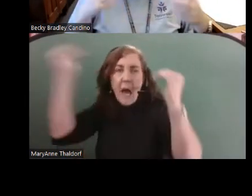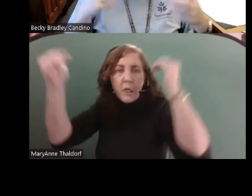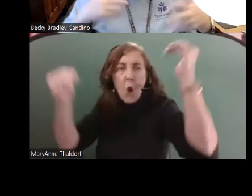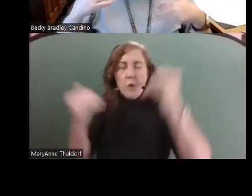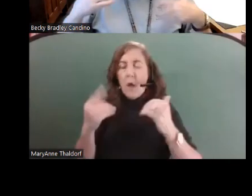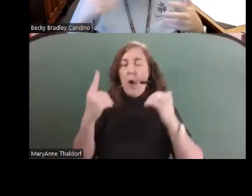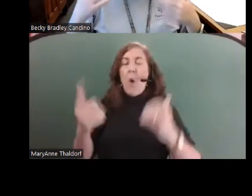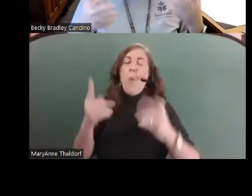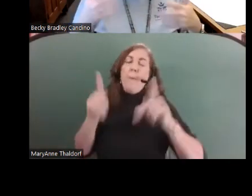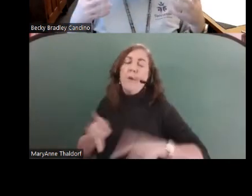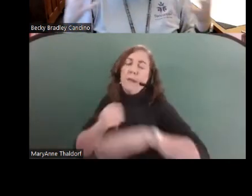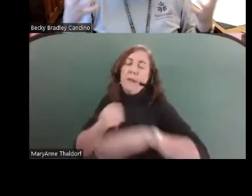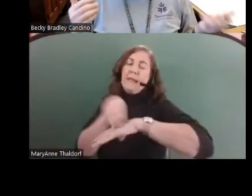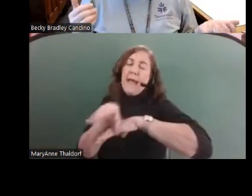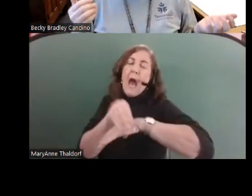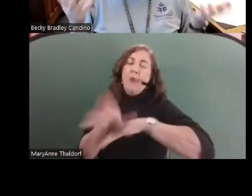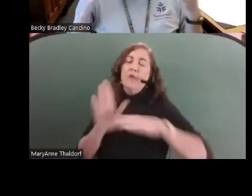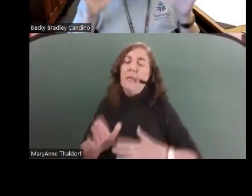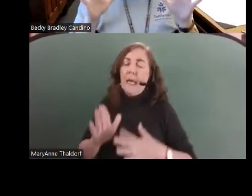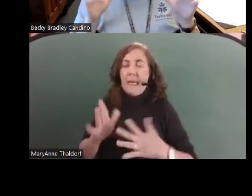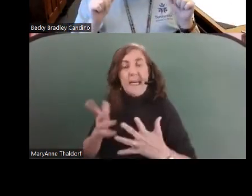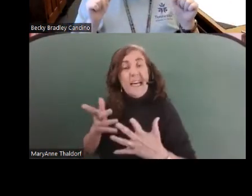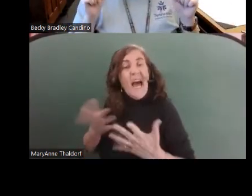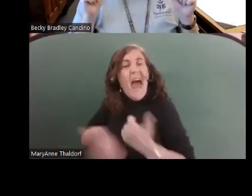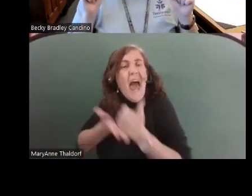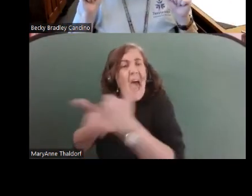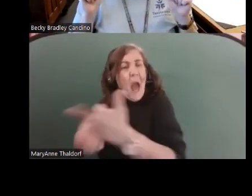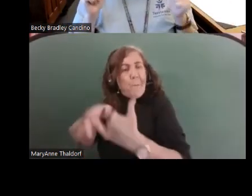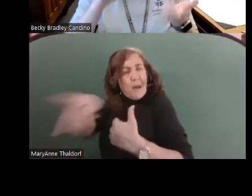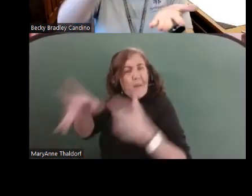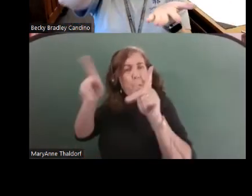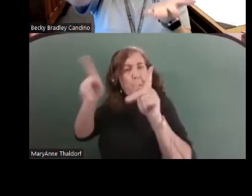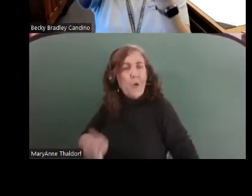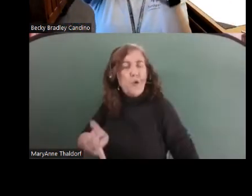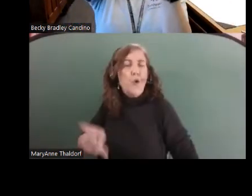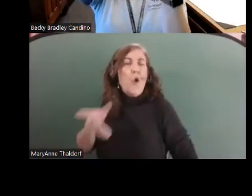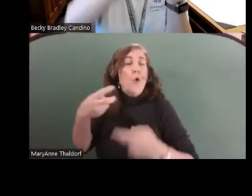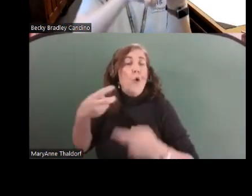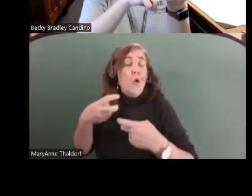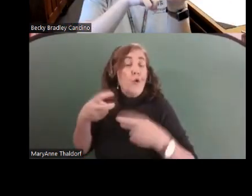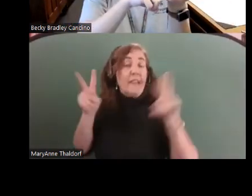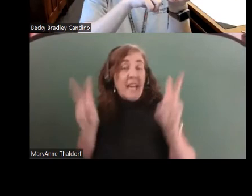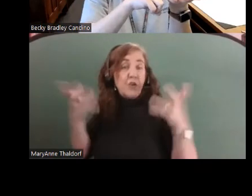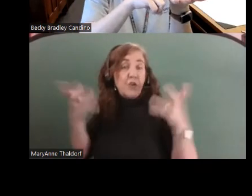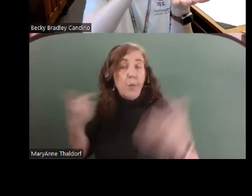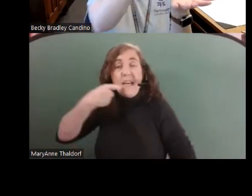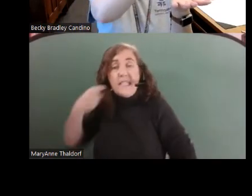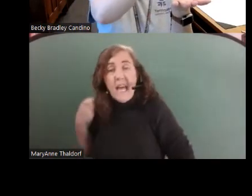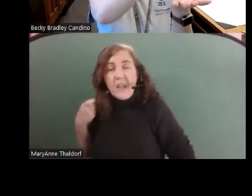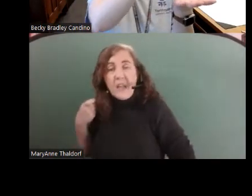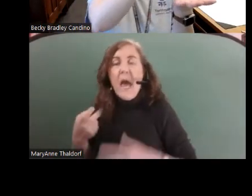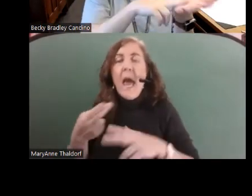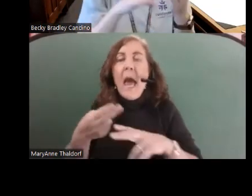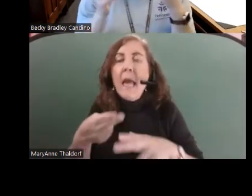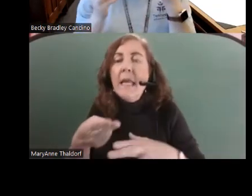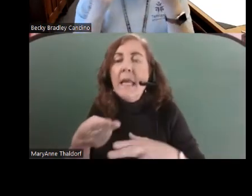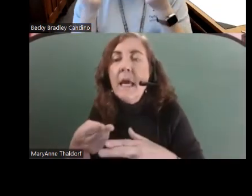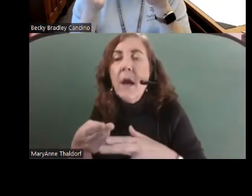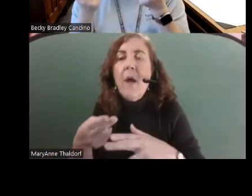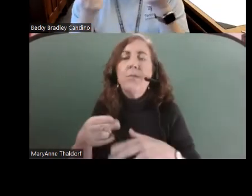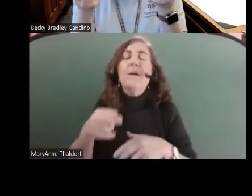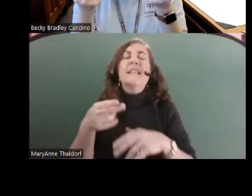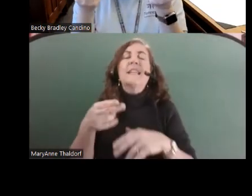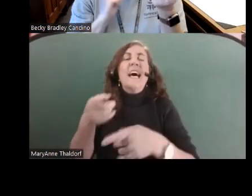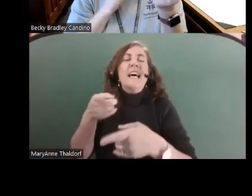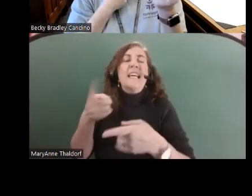was, you know, helping this person who was experiencing addiction. And he kept signing relapse. Like the counselor